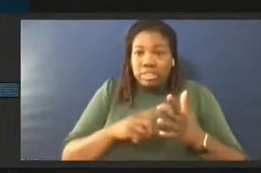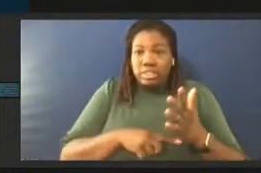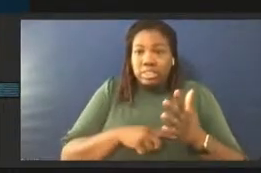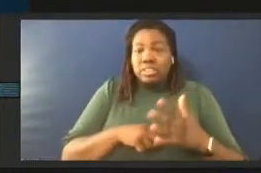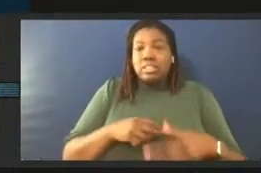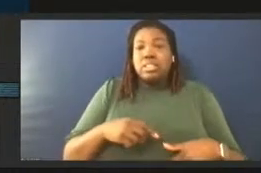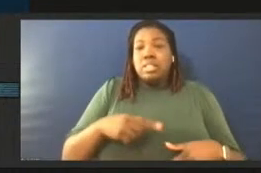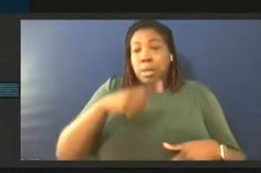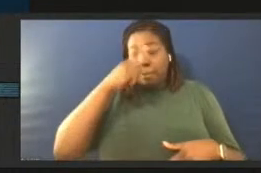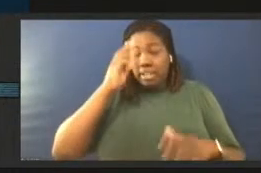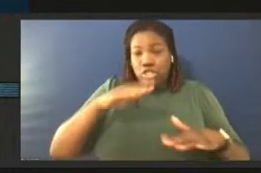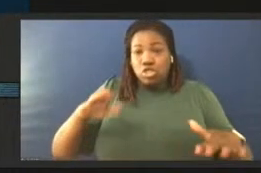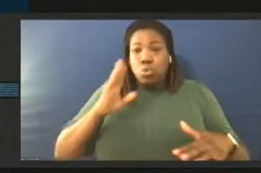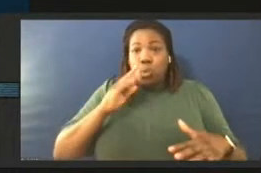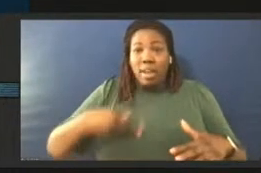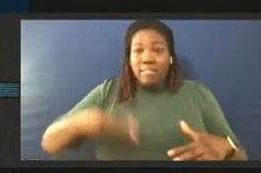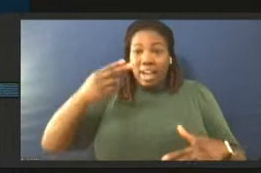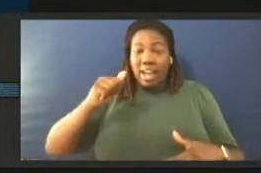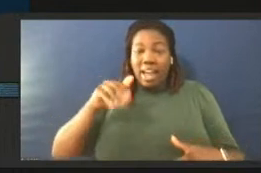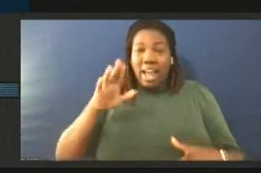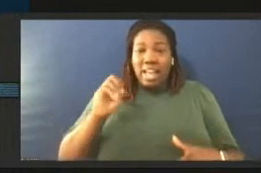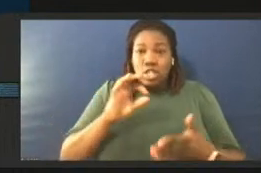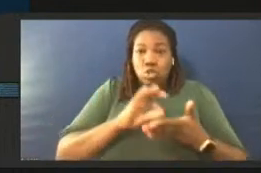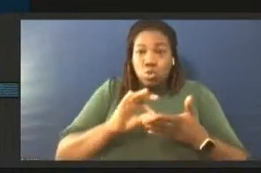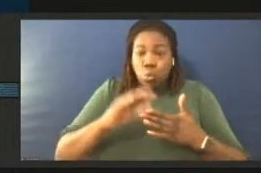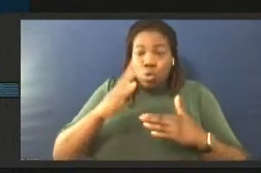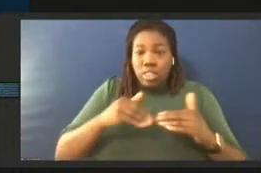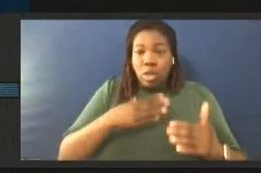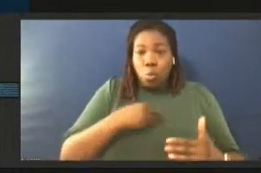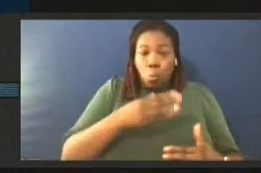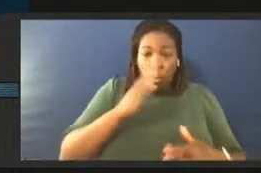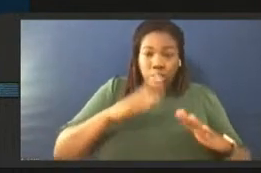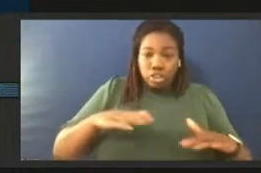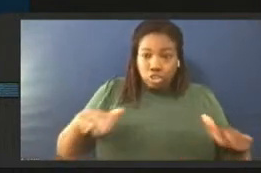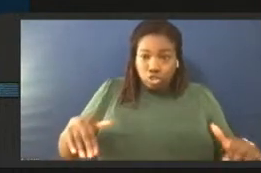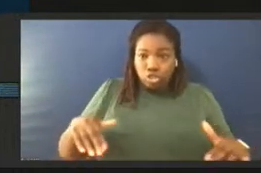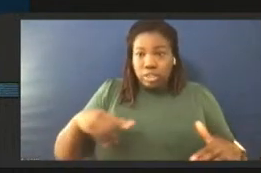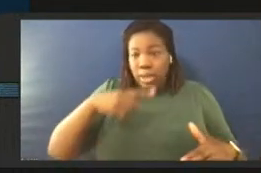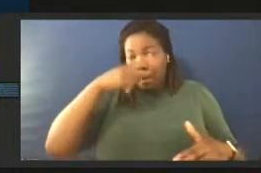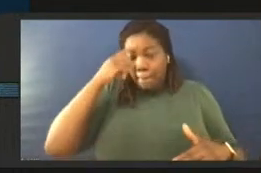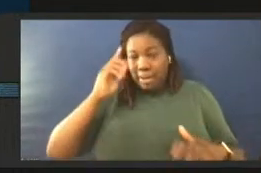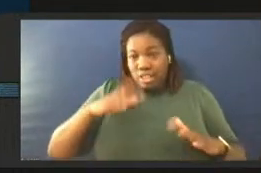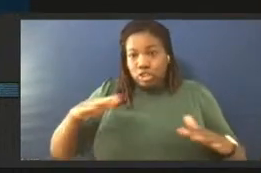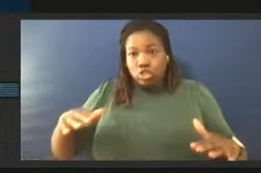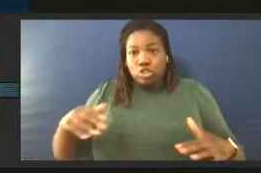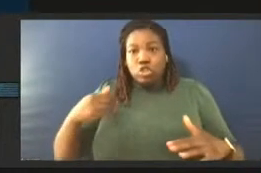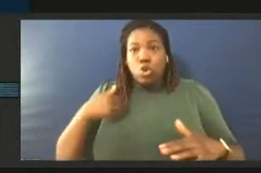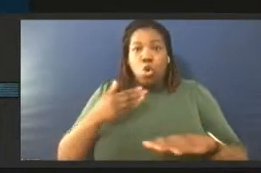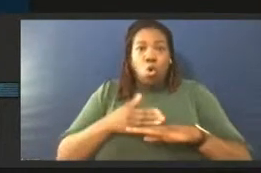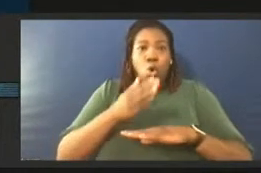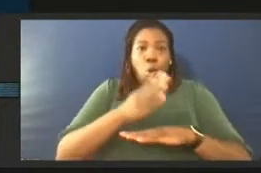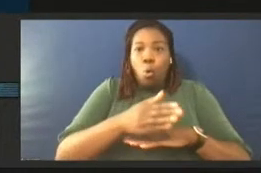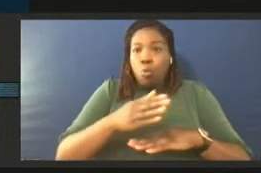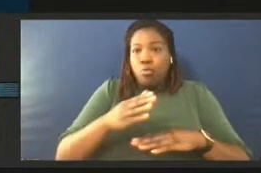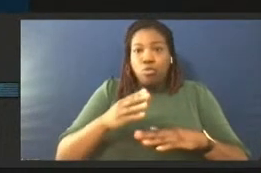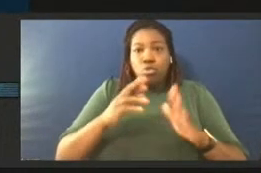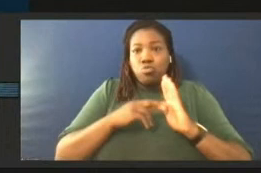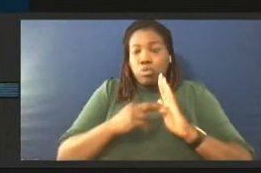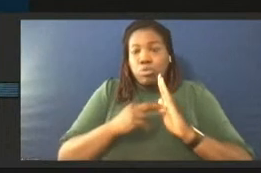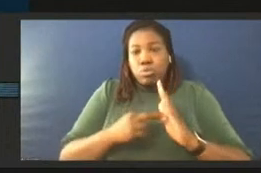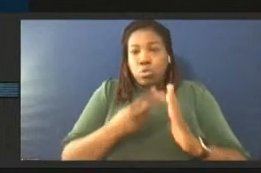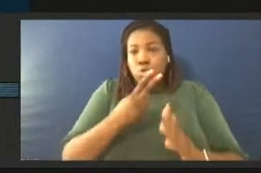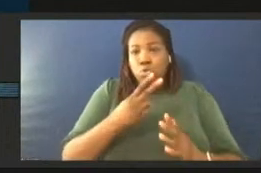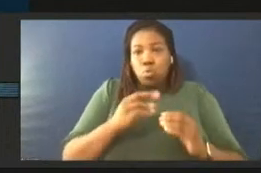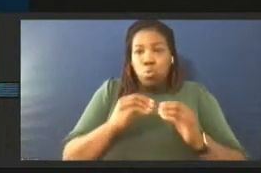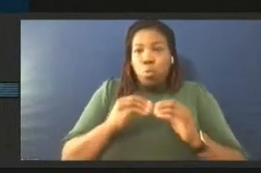scores compared to white children, and Black children are overrepresented among children with 2 or more ACE